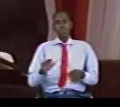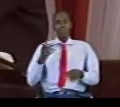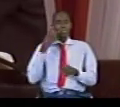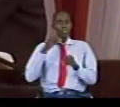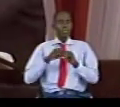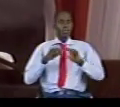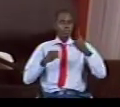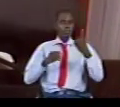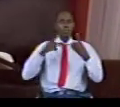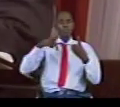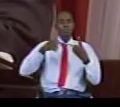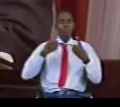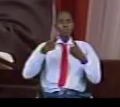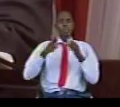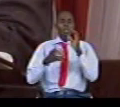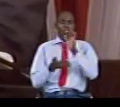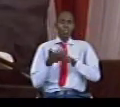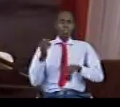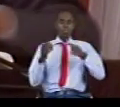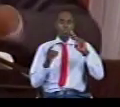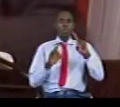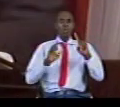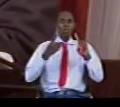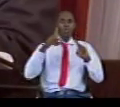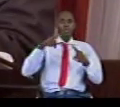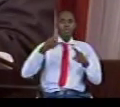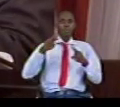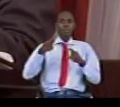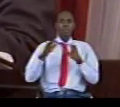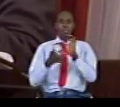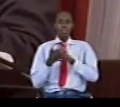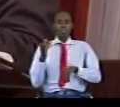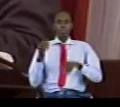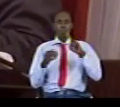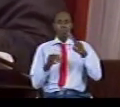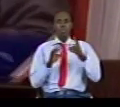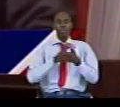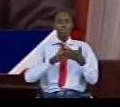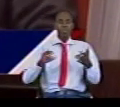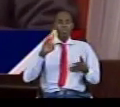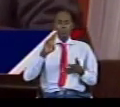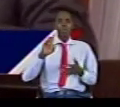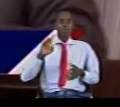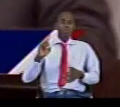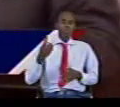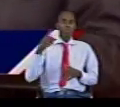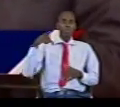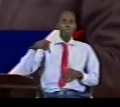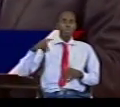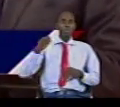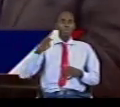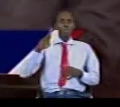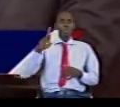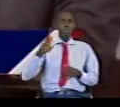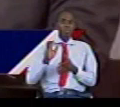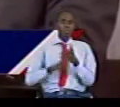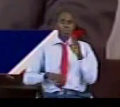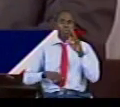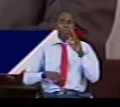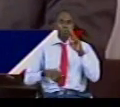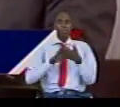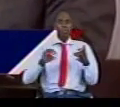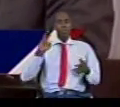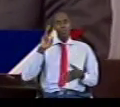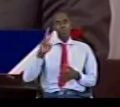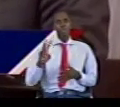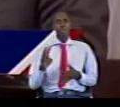First Peter chapter 1. In First Peter chapter 1, I'm reading from verse 2. First Peter chapter 1, reading from verse 2.